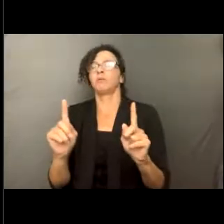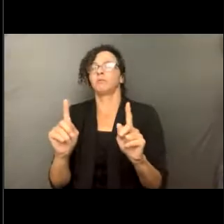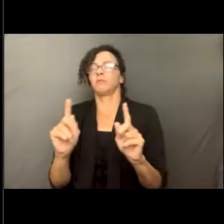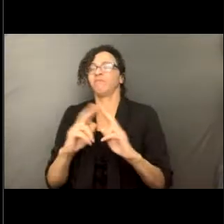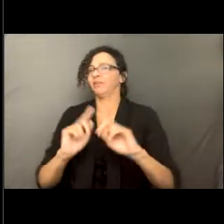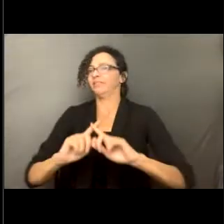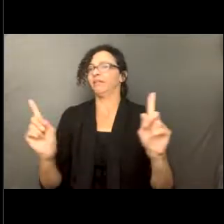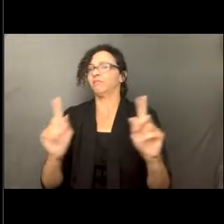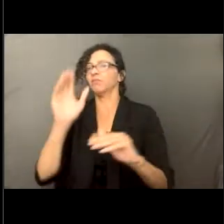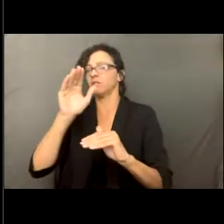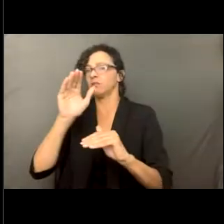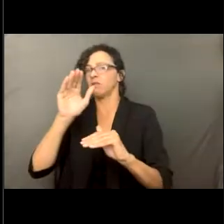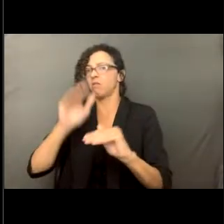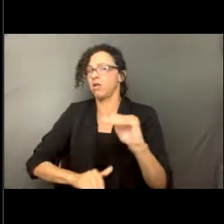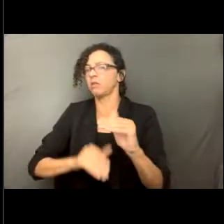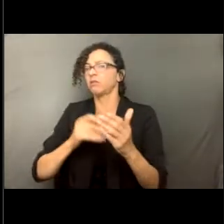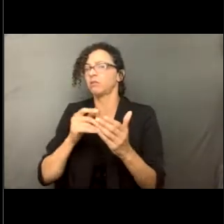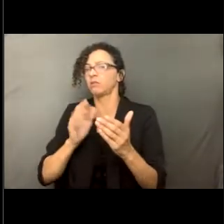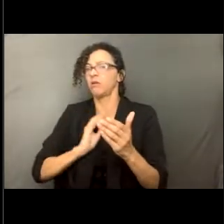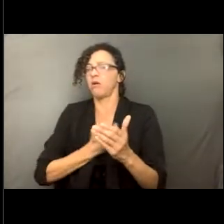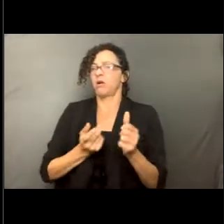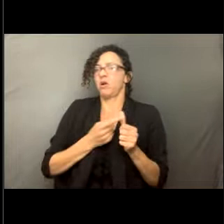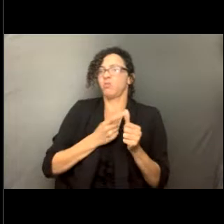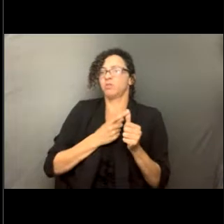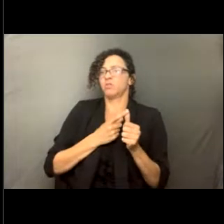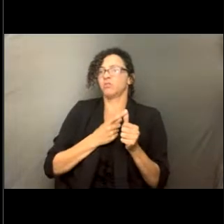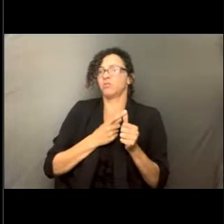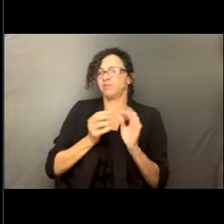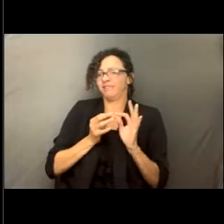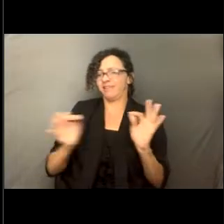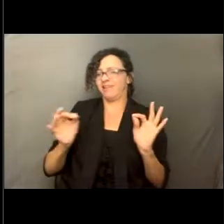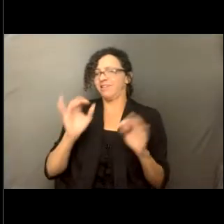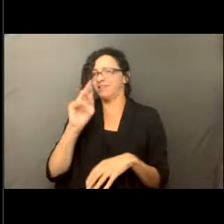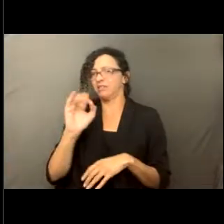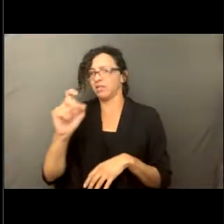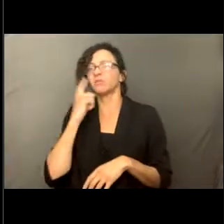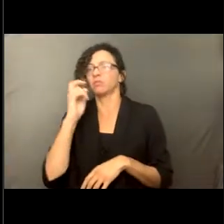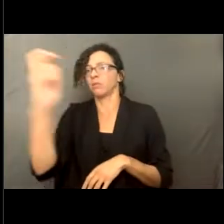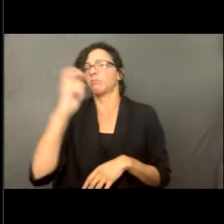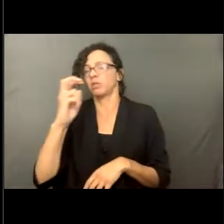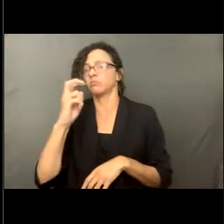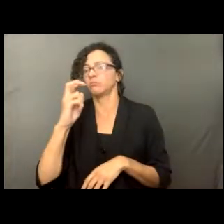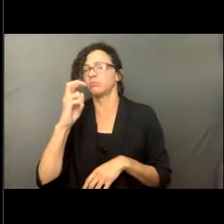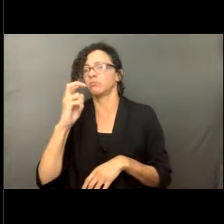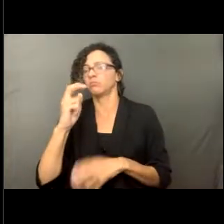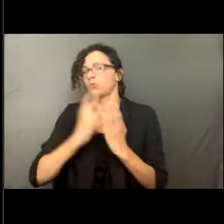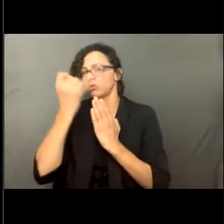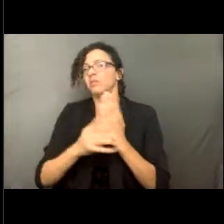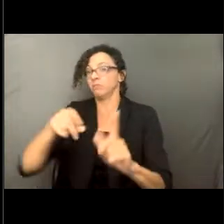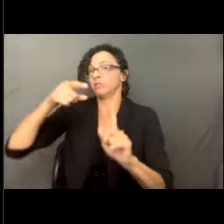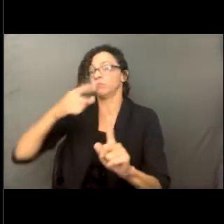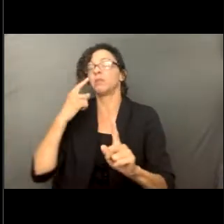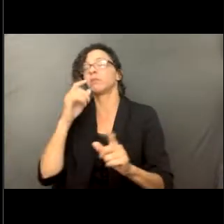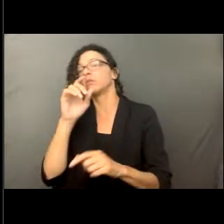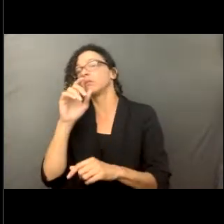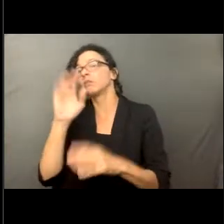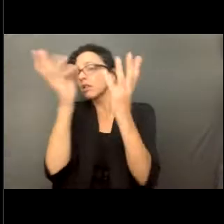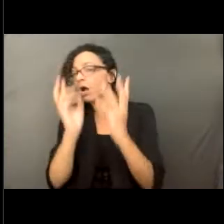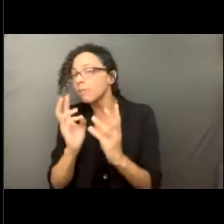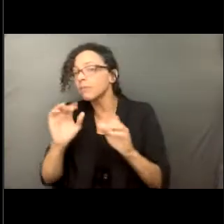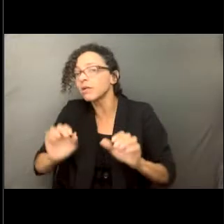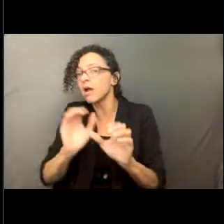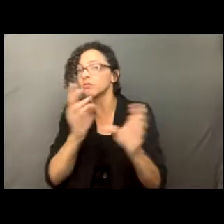of the index, which was to analyze equity impacts of transportation projects. Specifically, the Climate Action Plan for Transportation